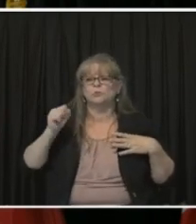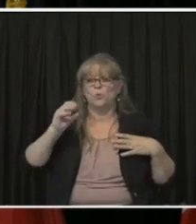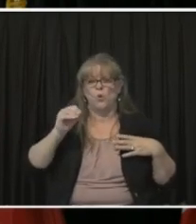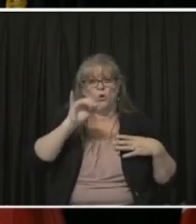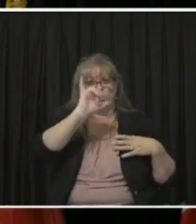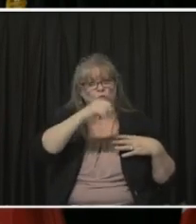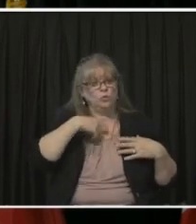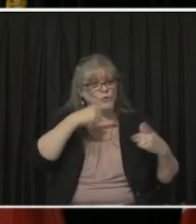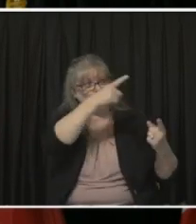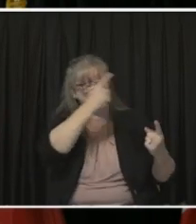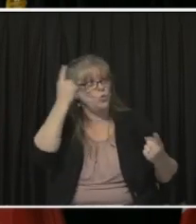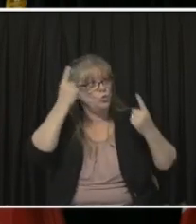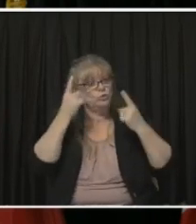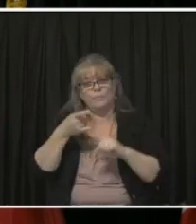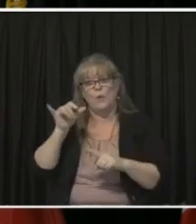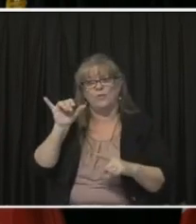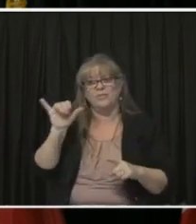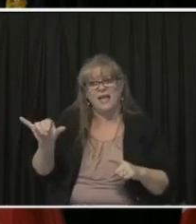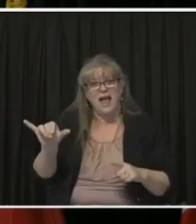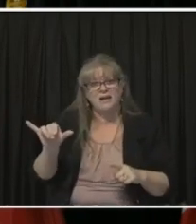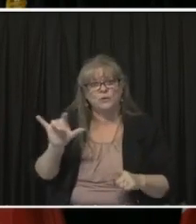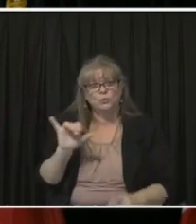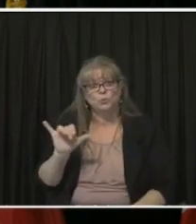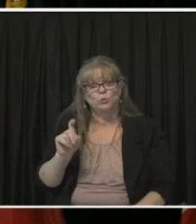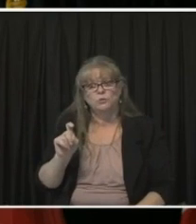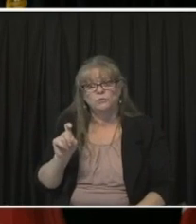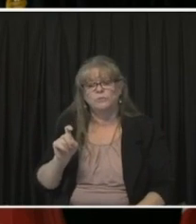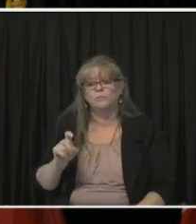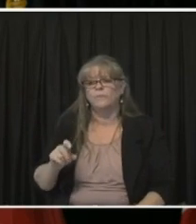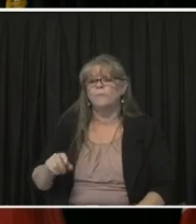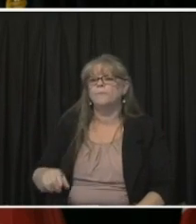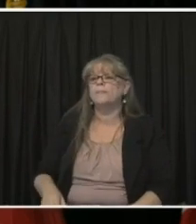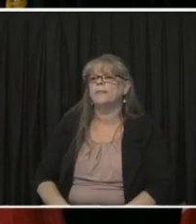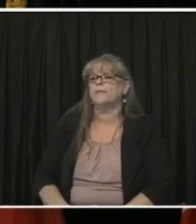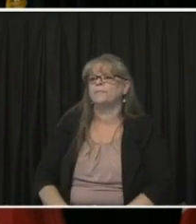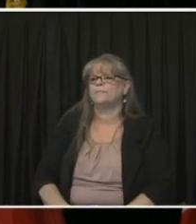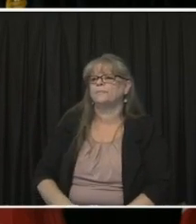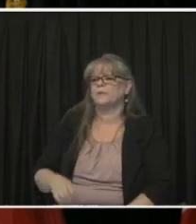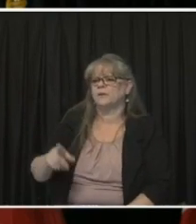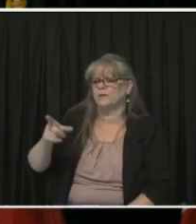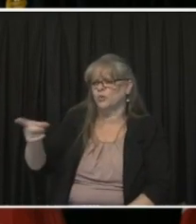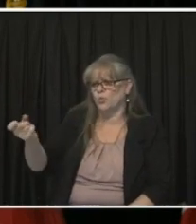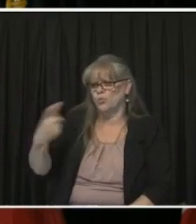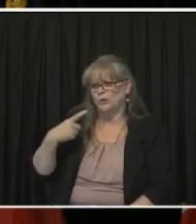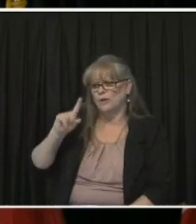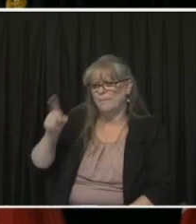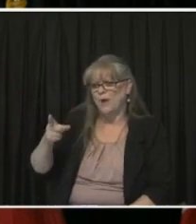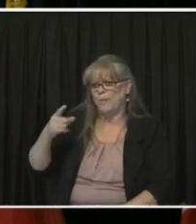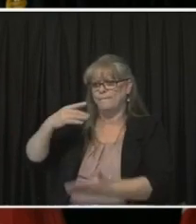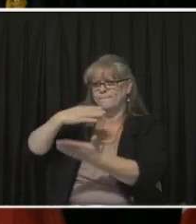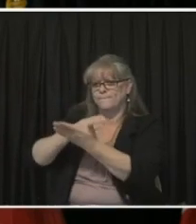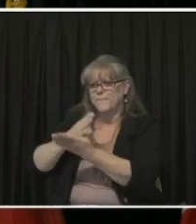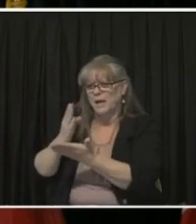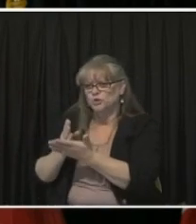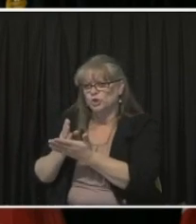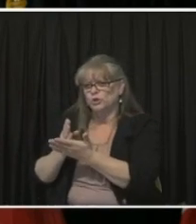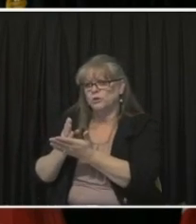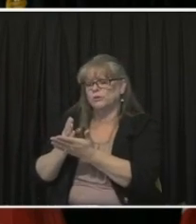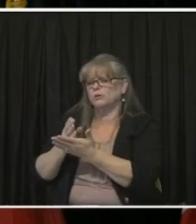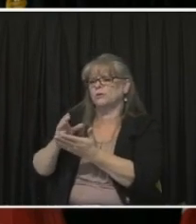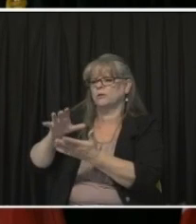looking at furloughs for state employees? Well, with regard to budget questions and the one that Charles asked with such a smaller dollar